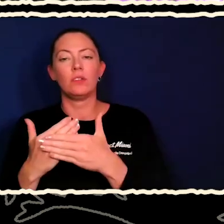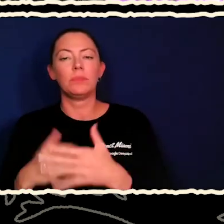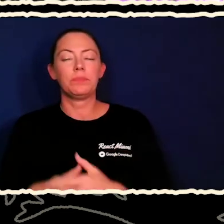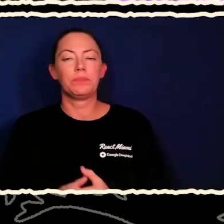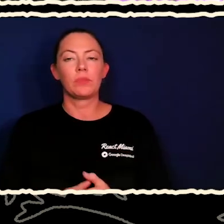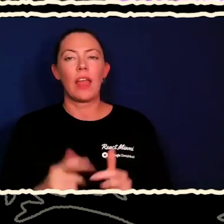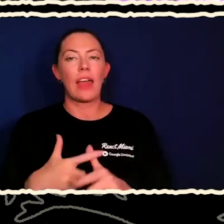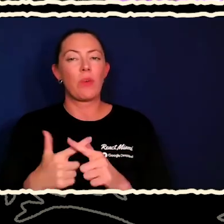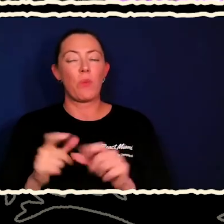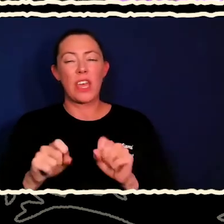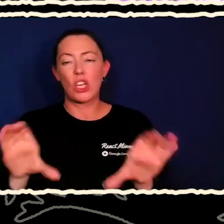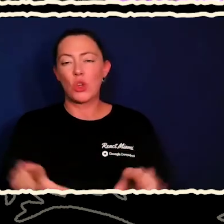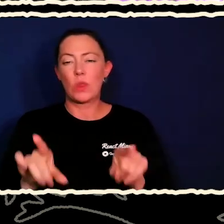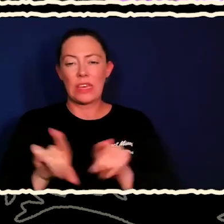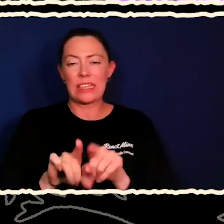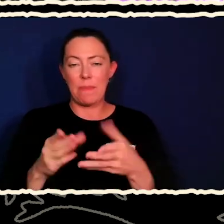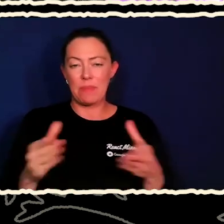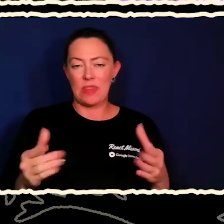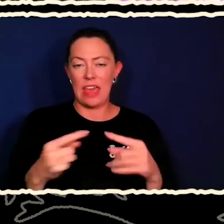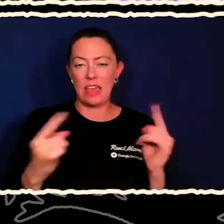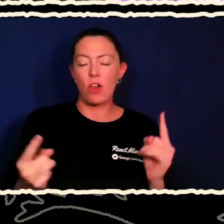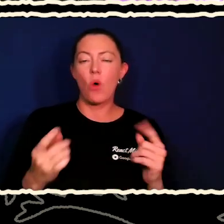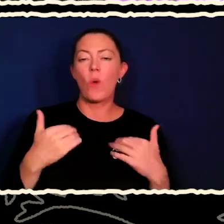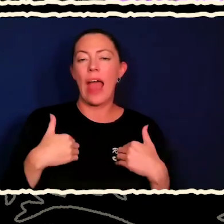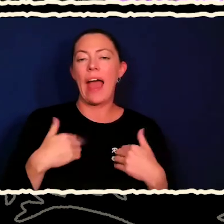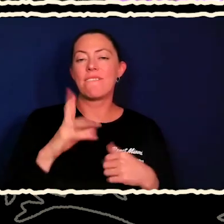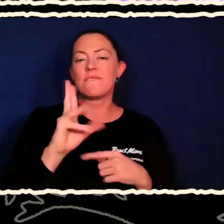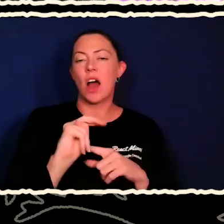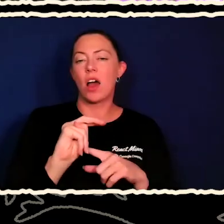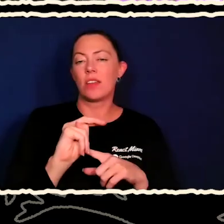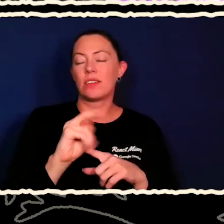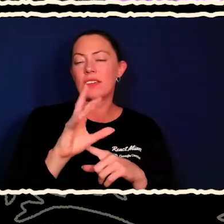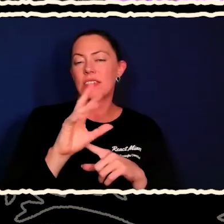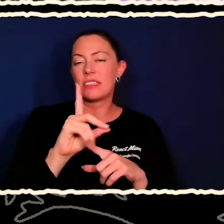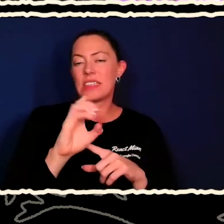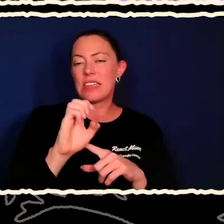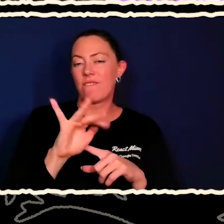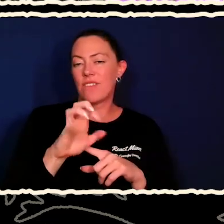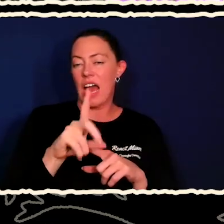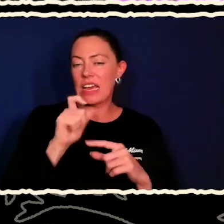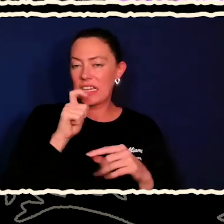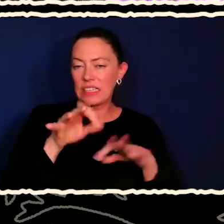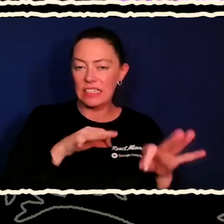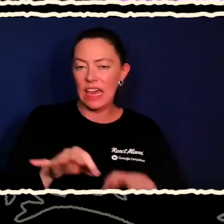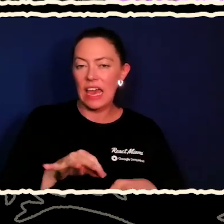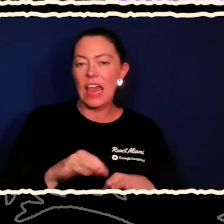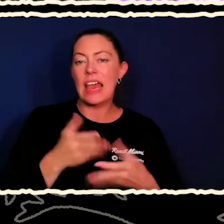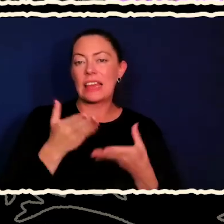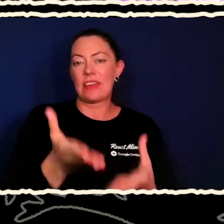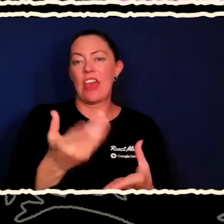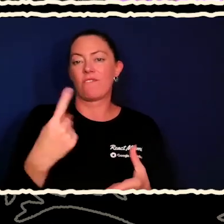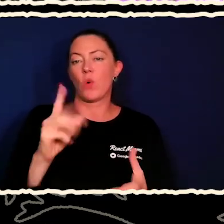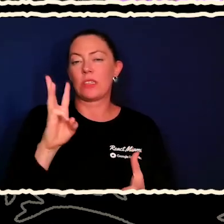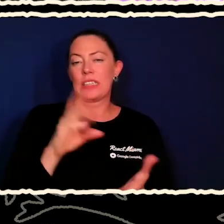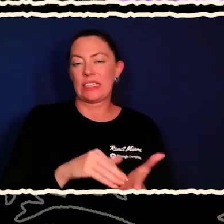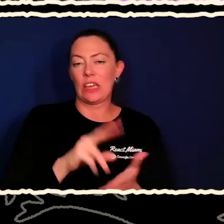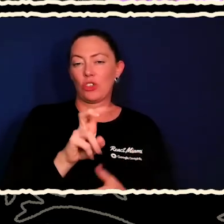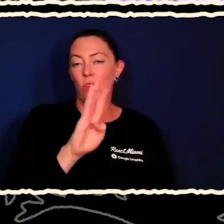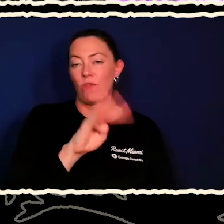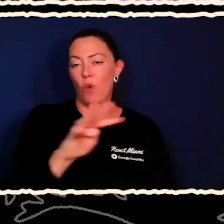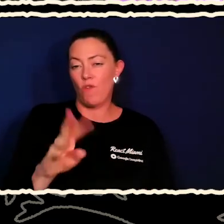So undefined is present in 6,244 unions. Same, and then null, whoever shouted out null. There you go, number